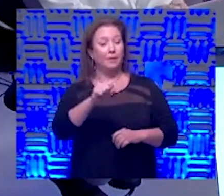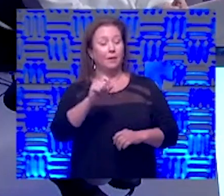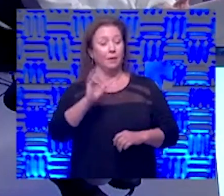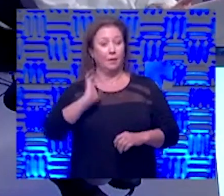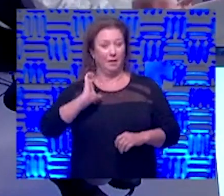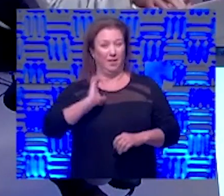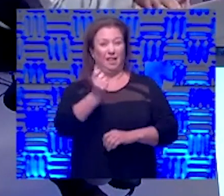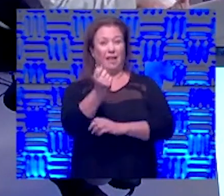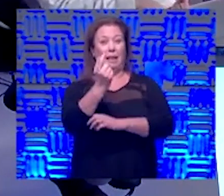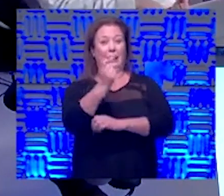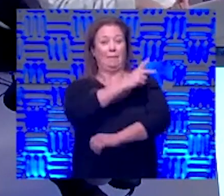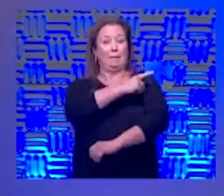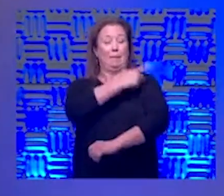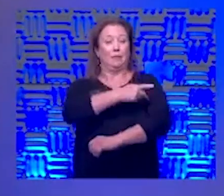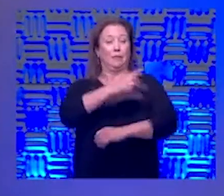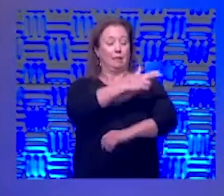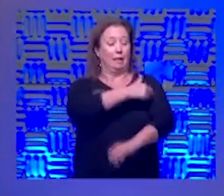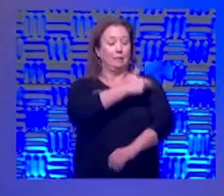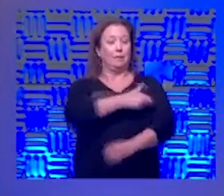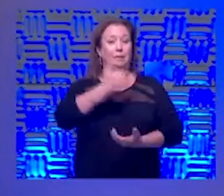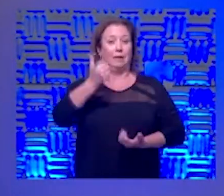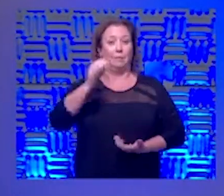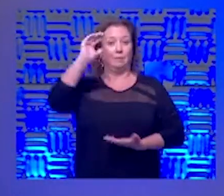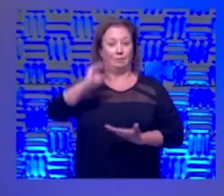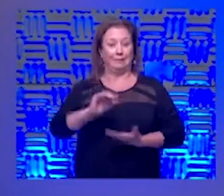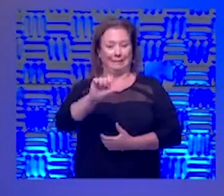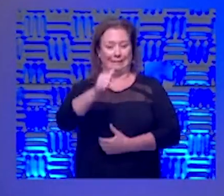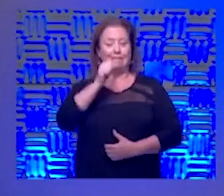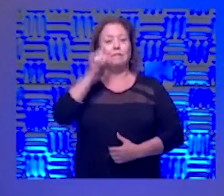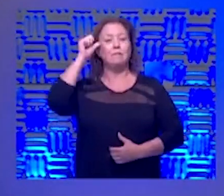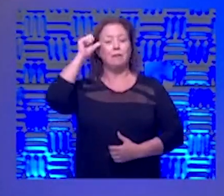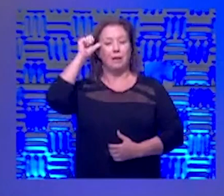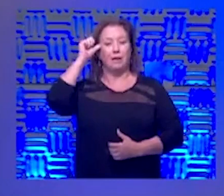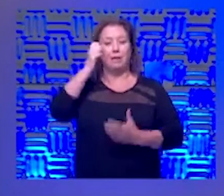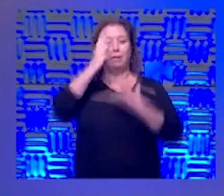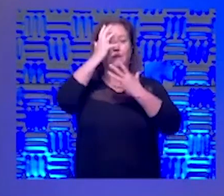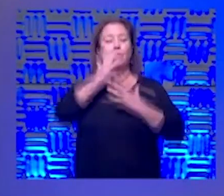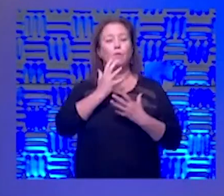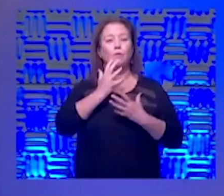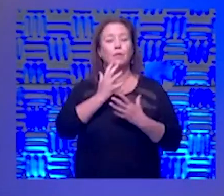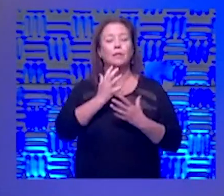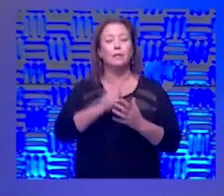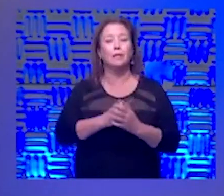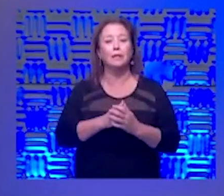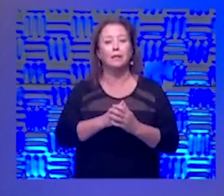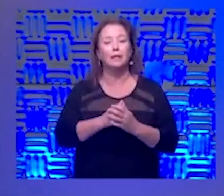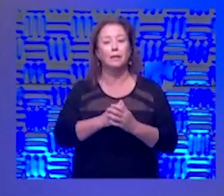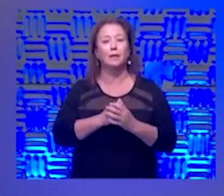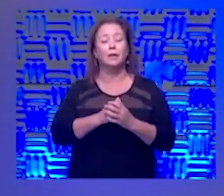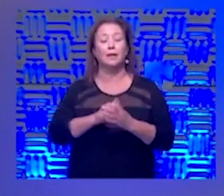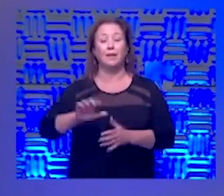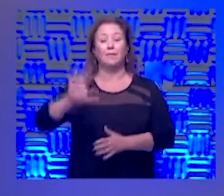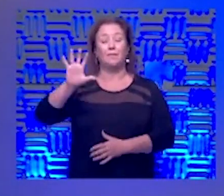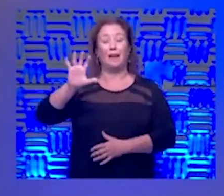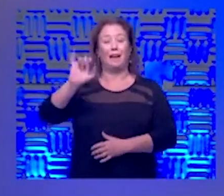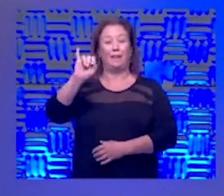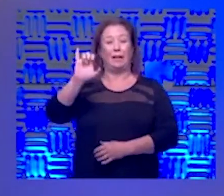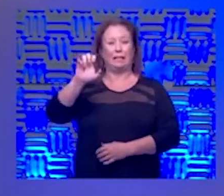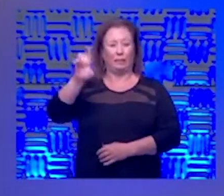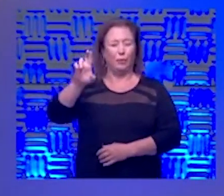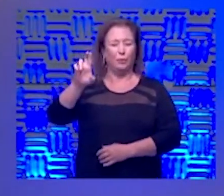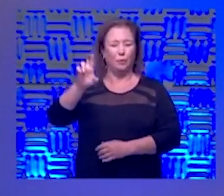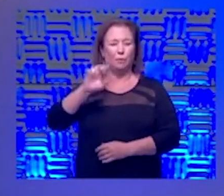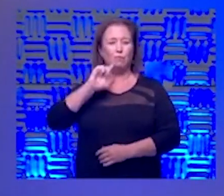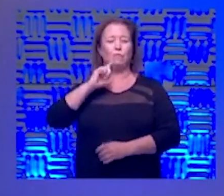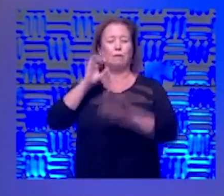to 11 patients in the hospital. We are back down to 10. We had 10 yesterday. Unfortunately, though, 5 of those are in the ICU or critical